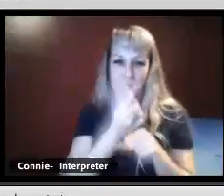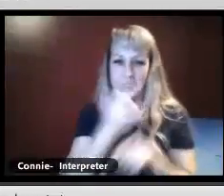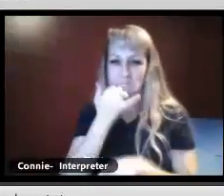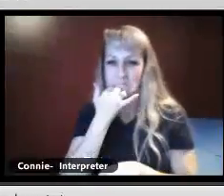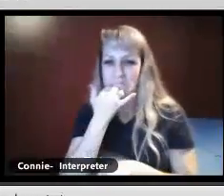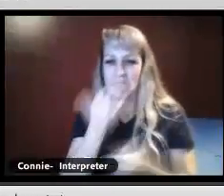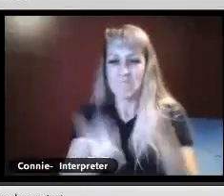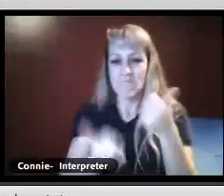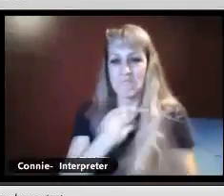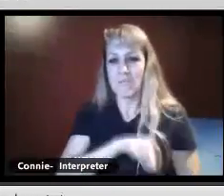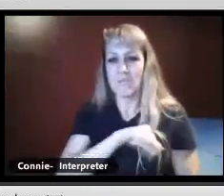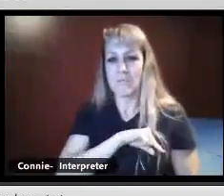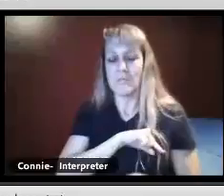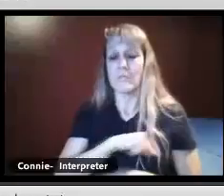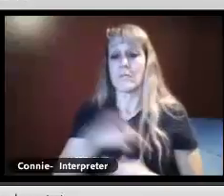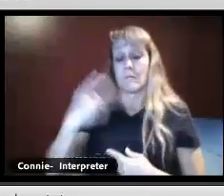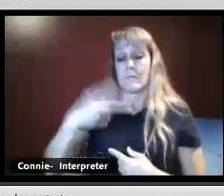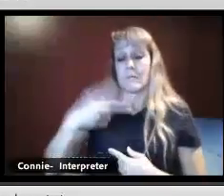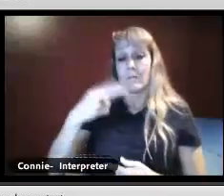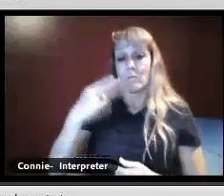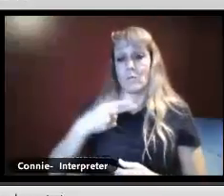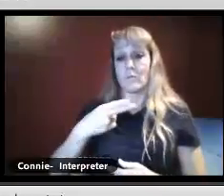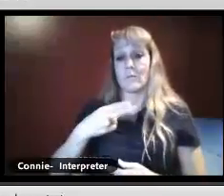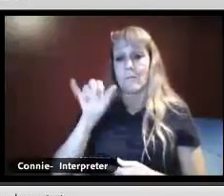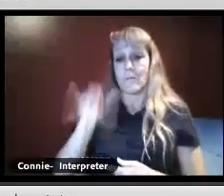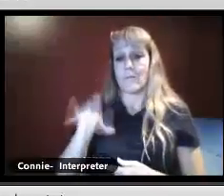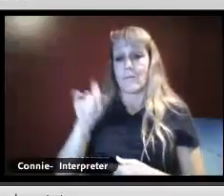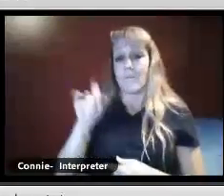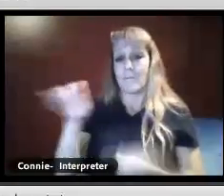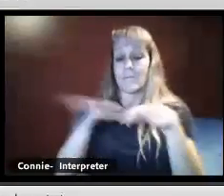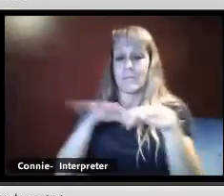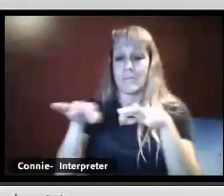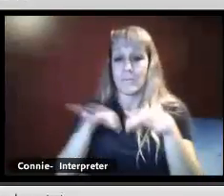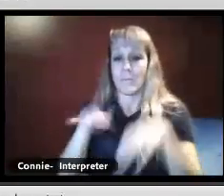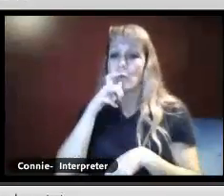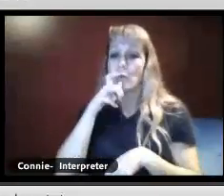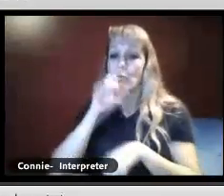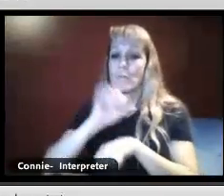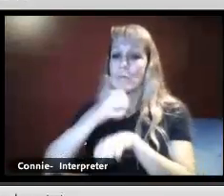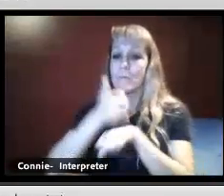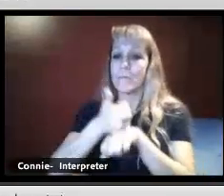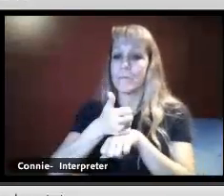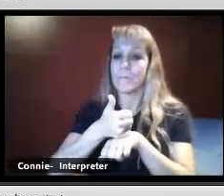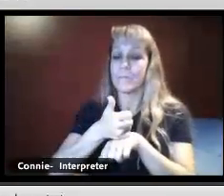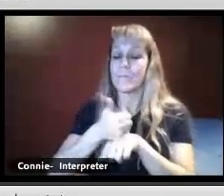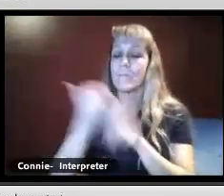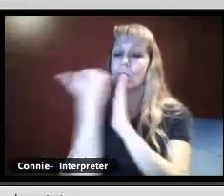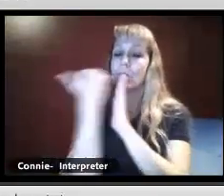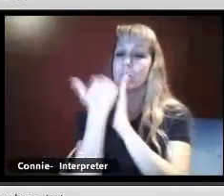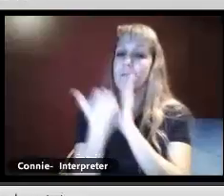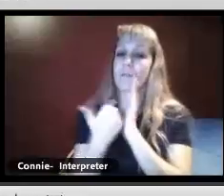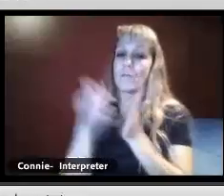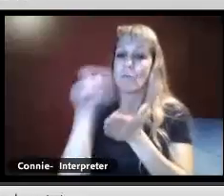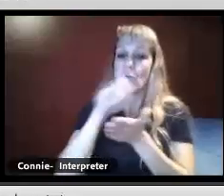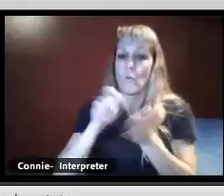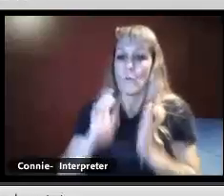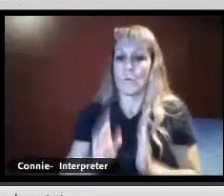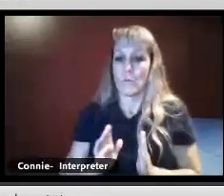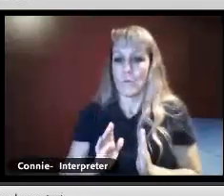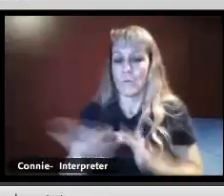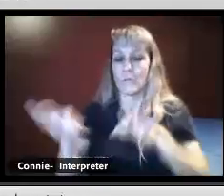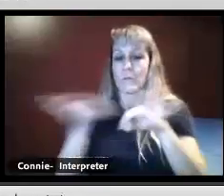a history of the site explaining its origins and a list of authors explaining